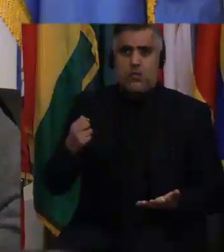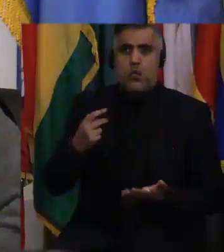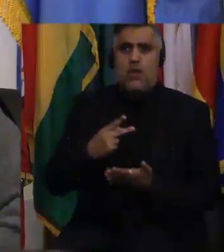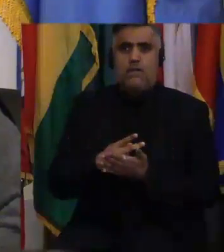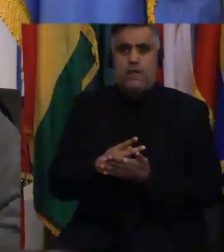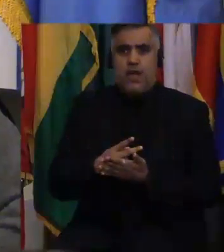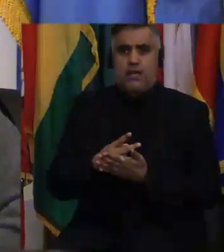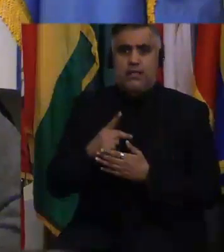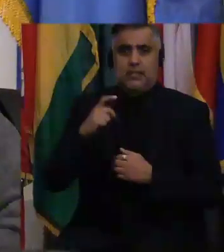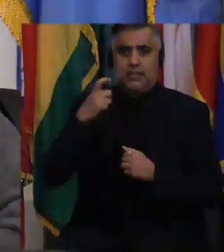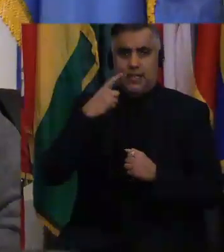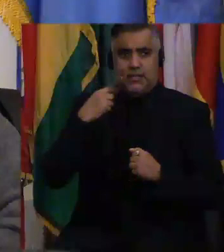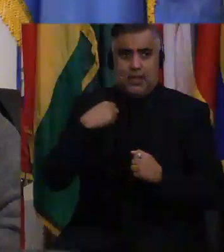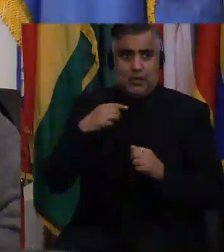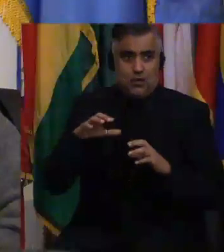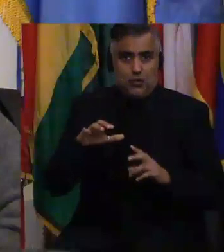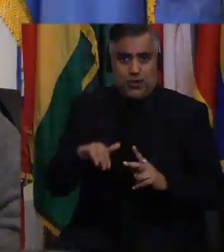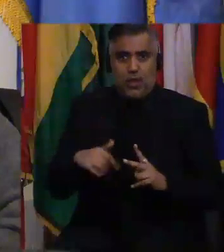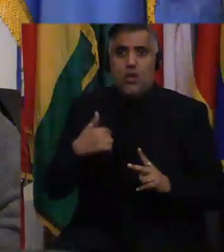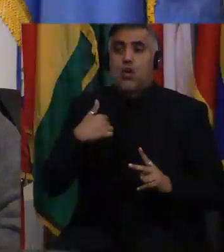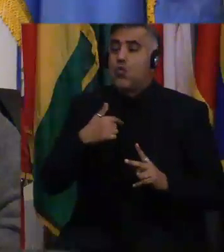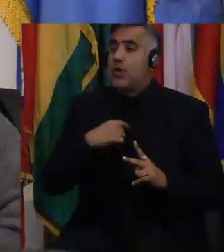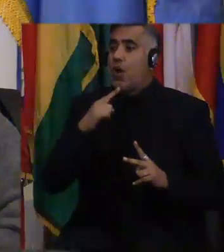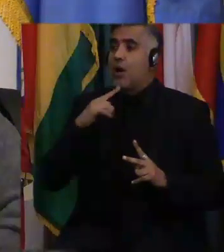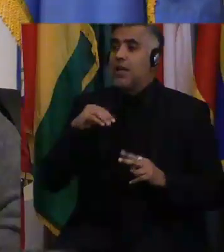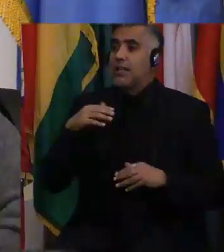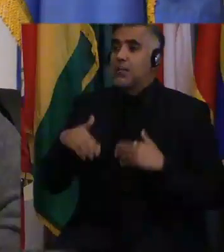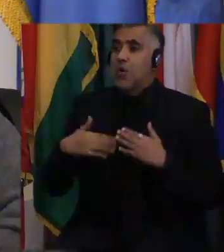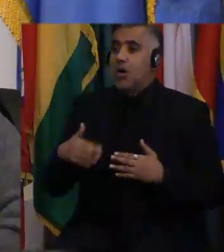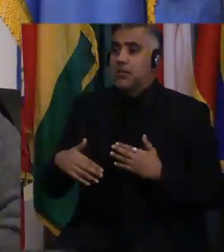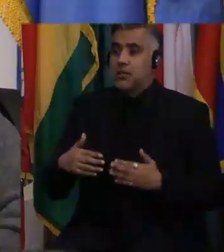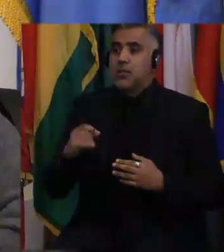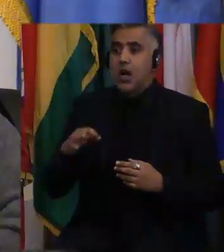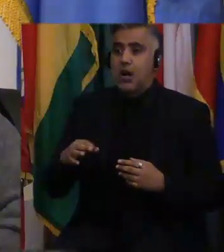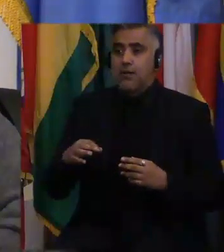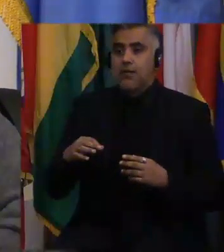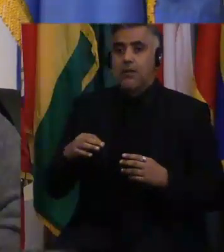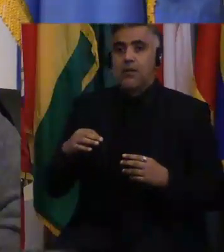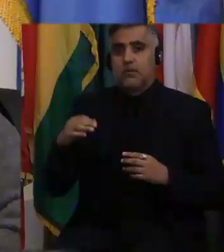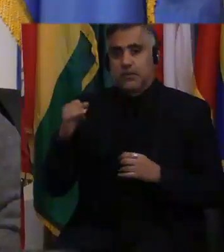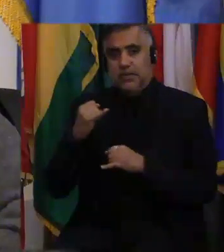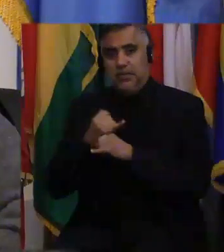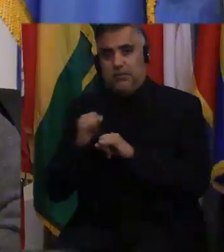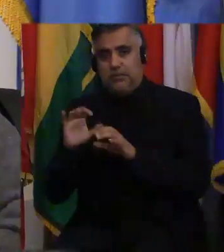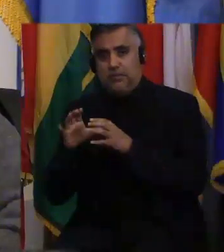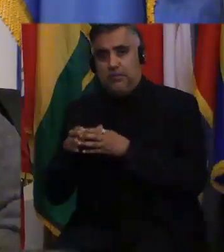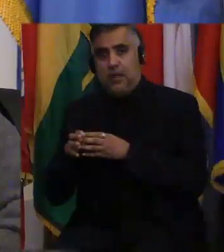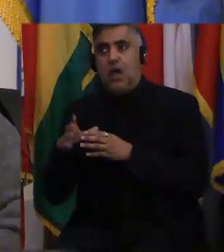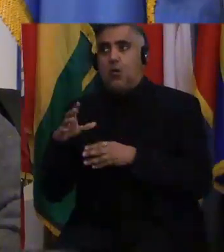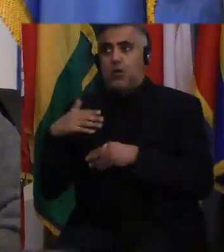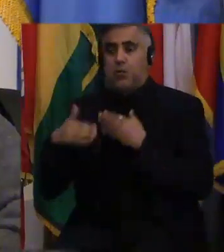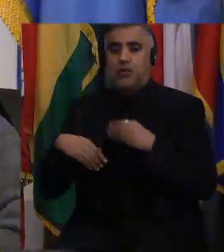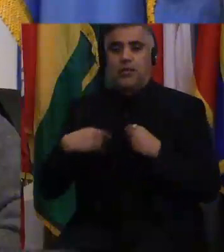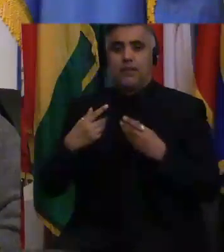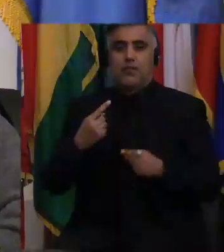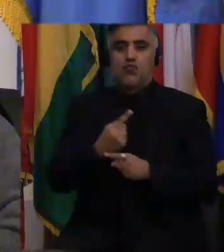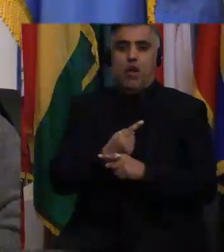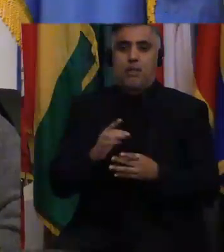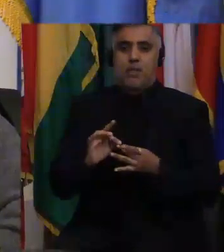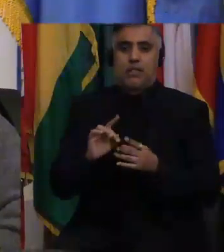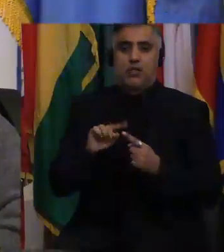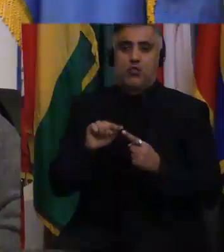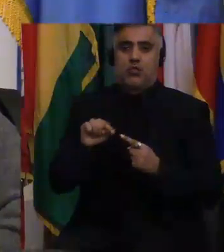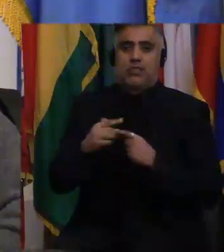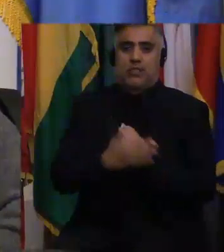ratifying states that they are doing that. We are in the process of, that is Grevio, are in the process of giving the right message to